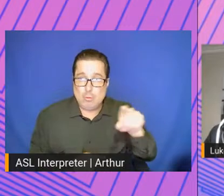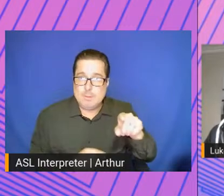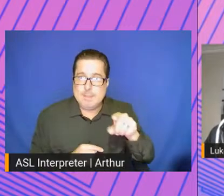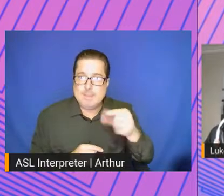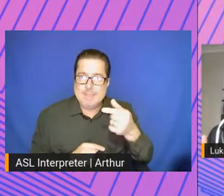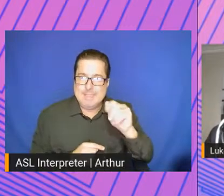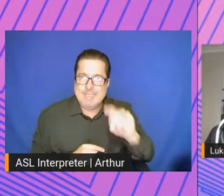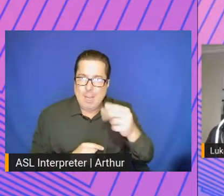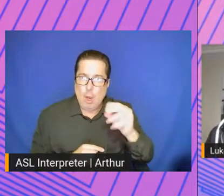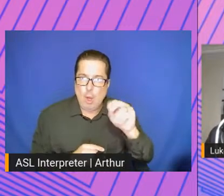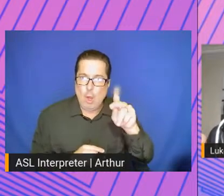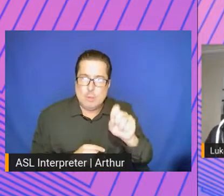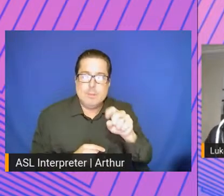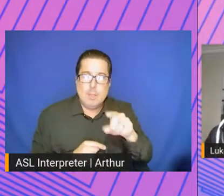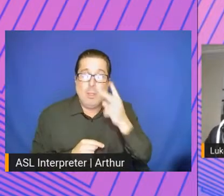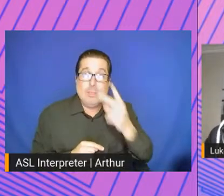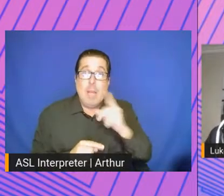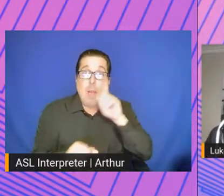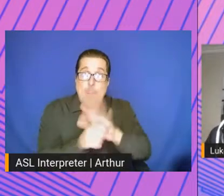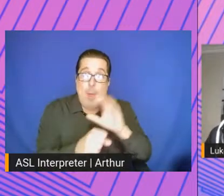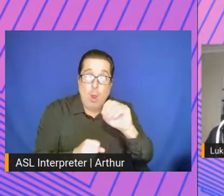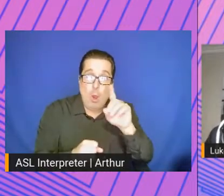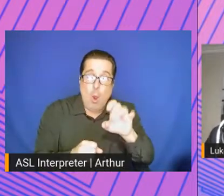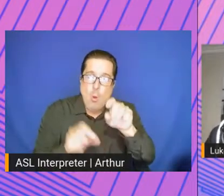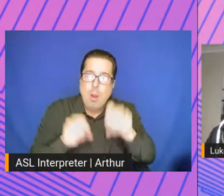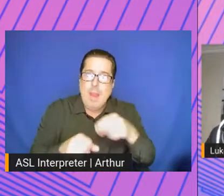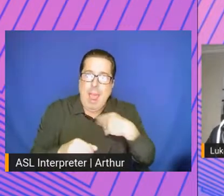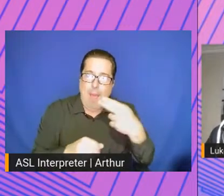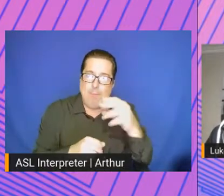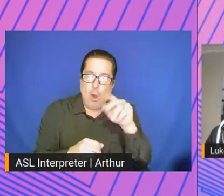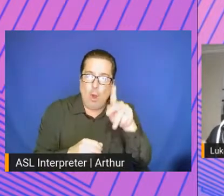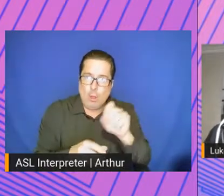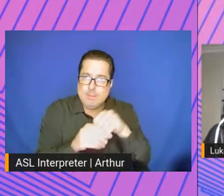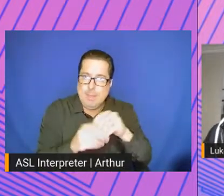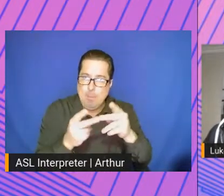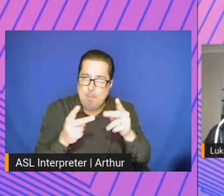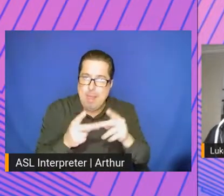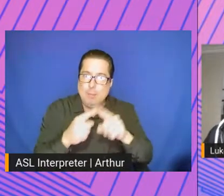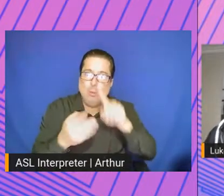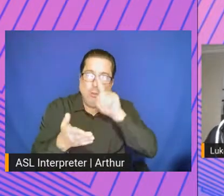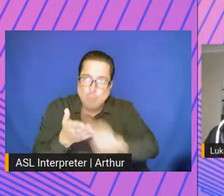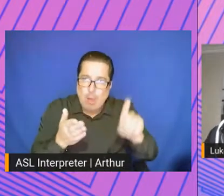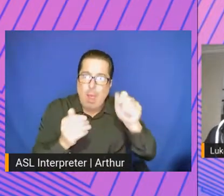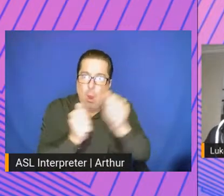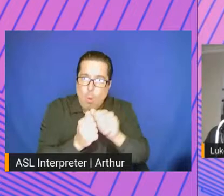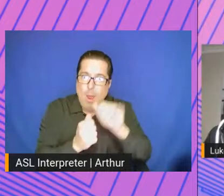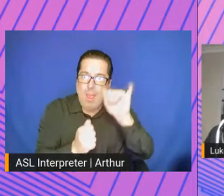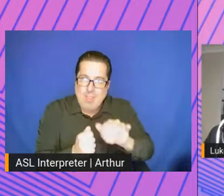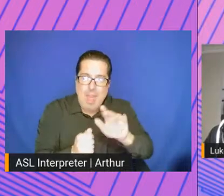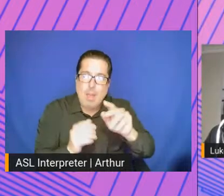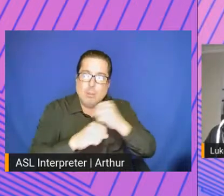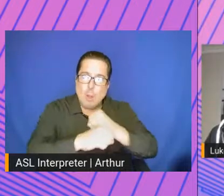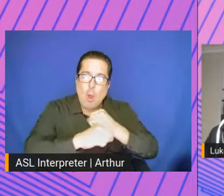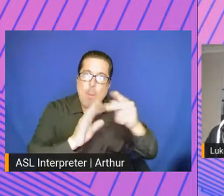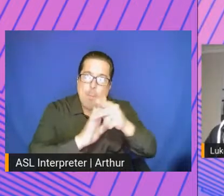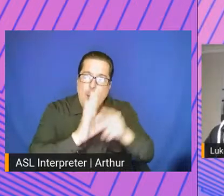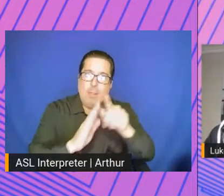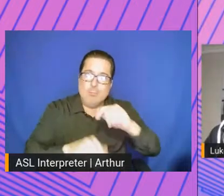when you're about to commit code, you can essentially have those hooks in place to check with those same security policies that you have